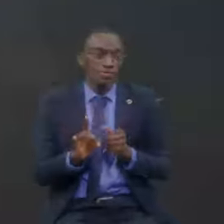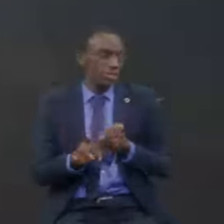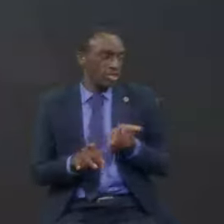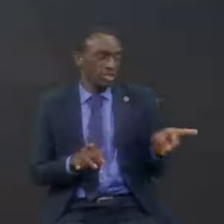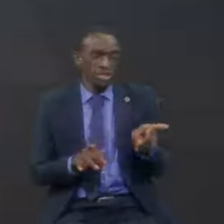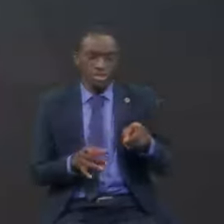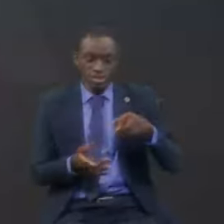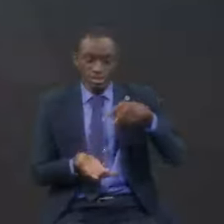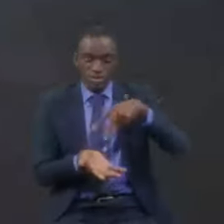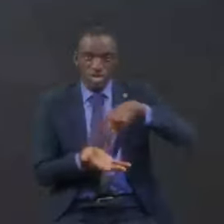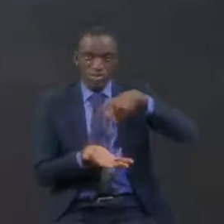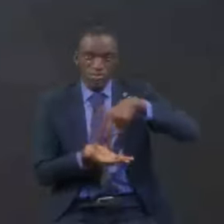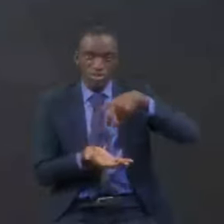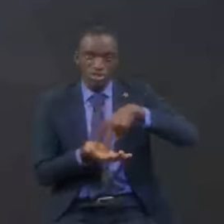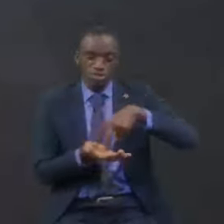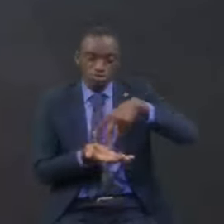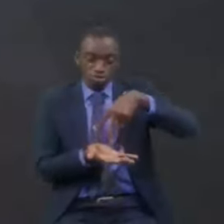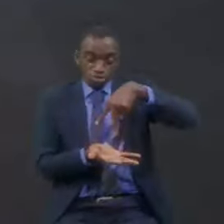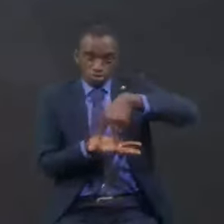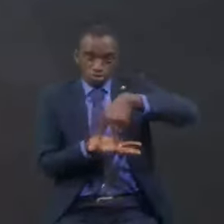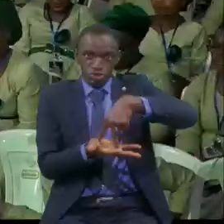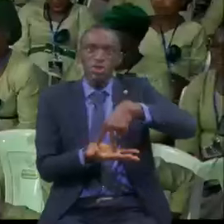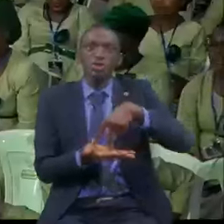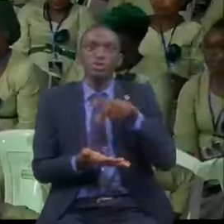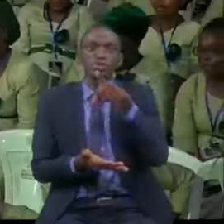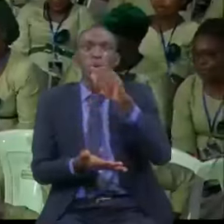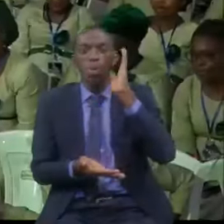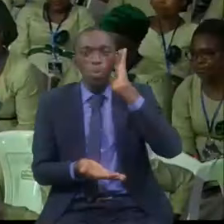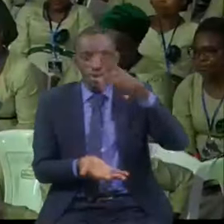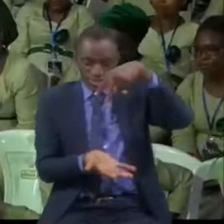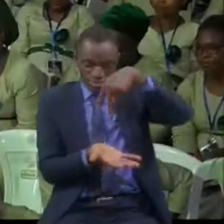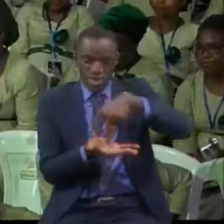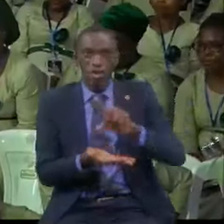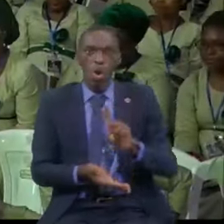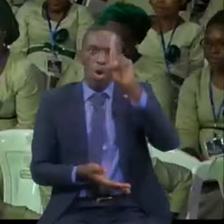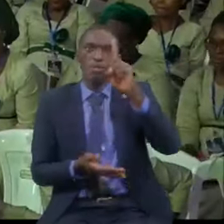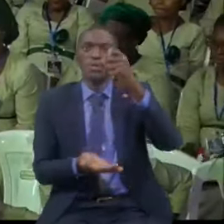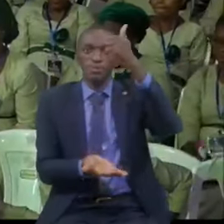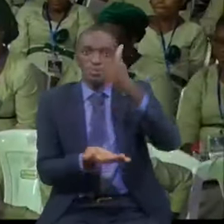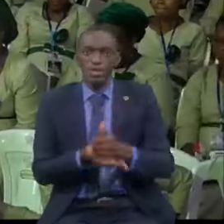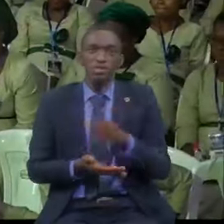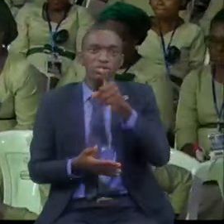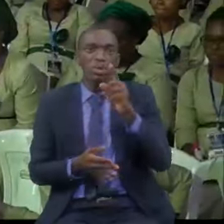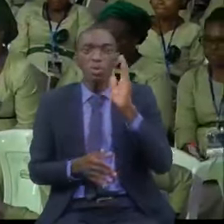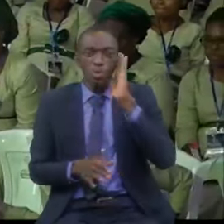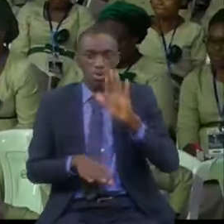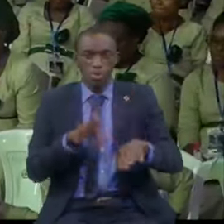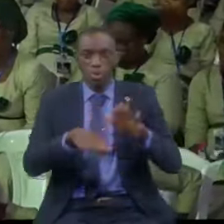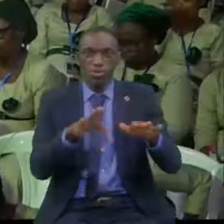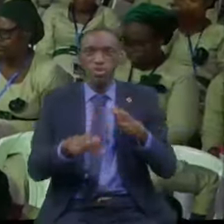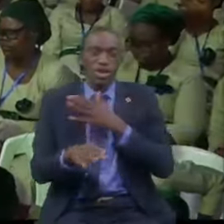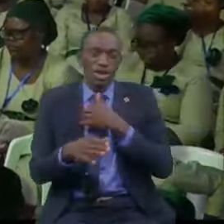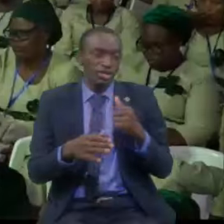up. You will stand up and walked and entered